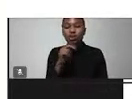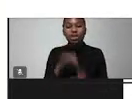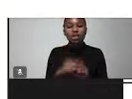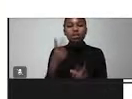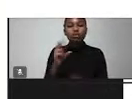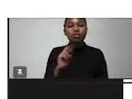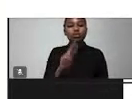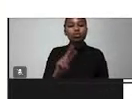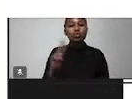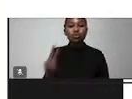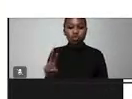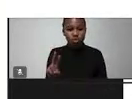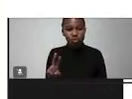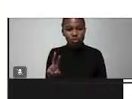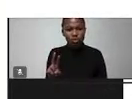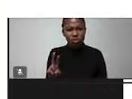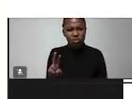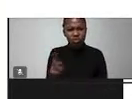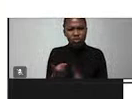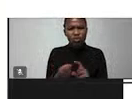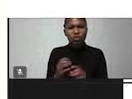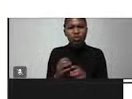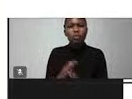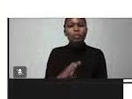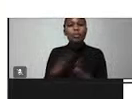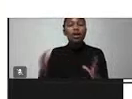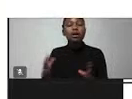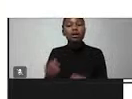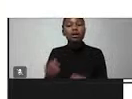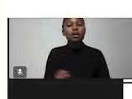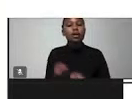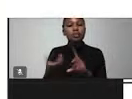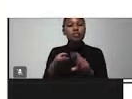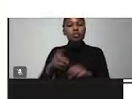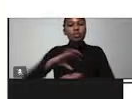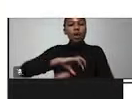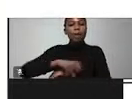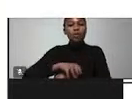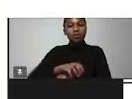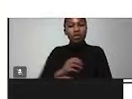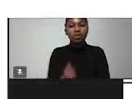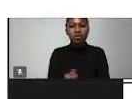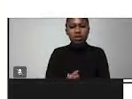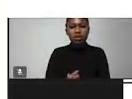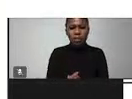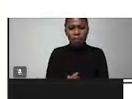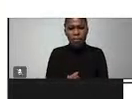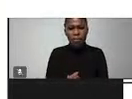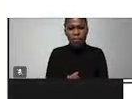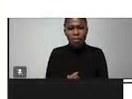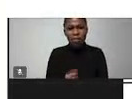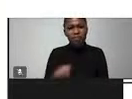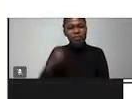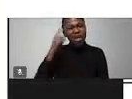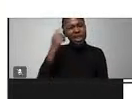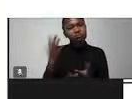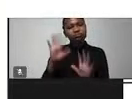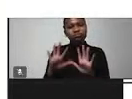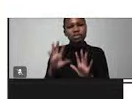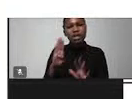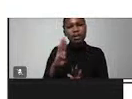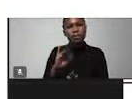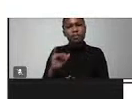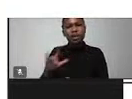wine from fresh grapes was the second largest export from the province with a value of, that was about, I think, 10 billion. And an oil